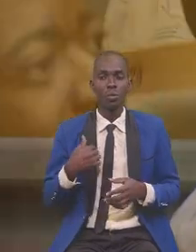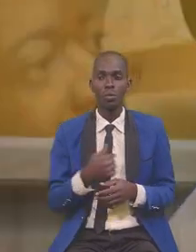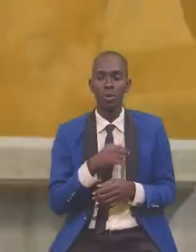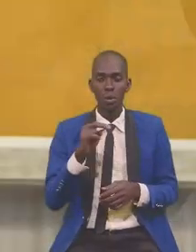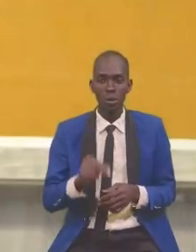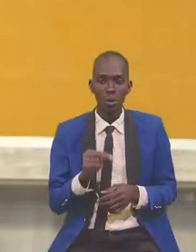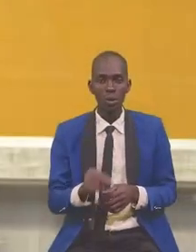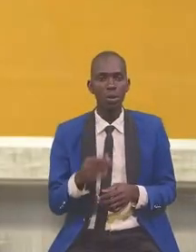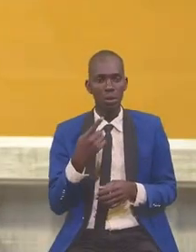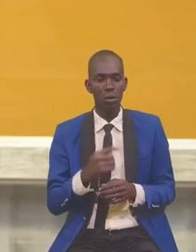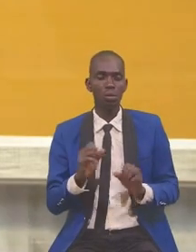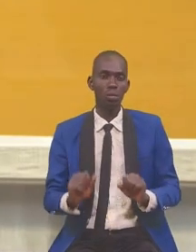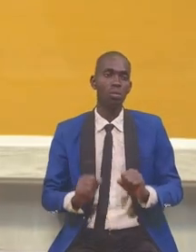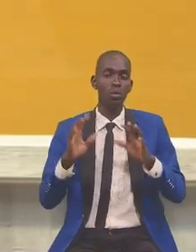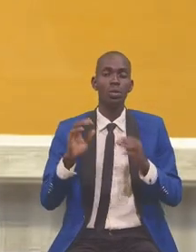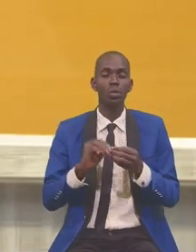his workmen.